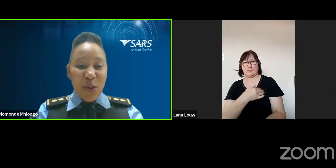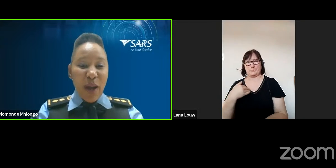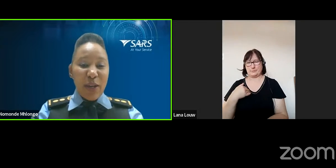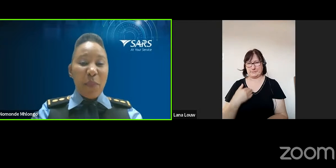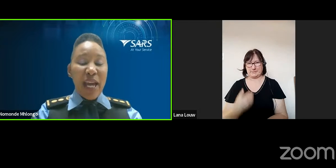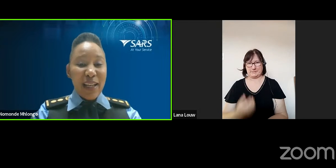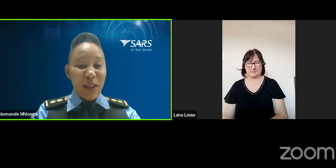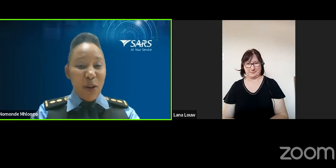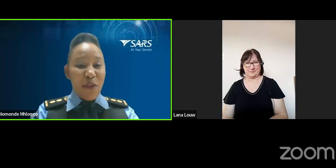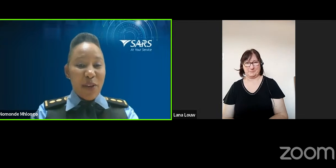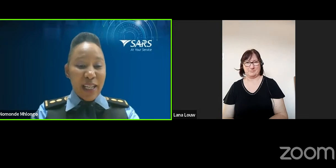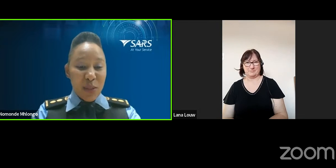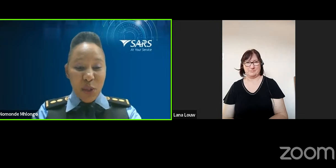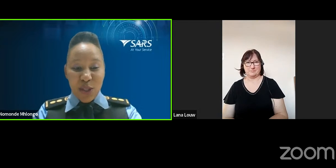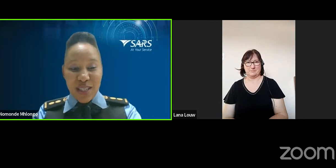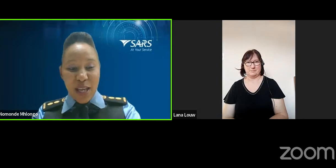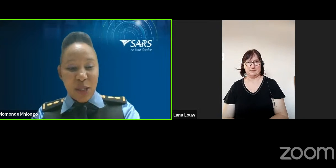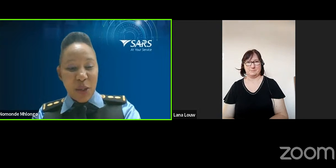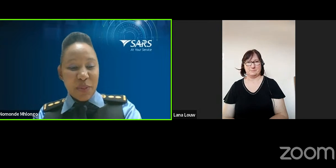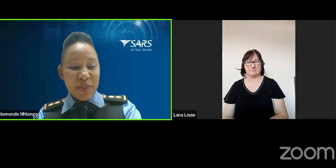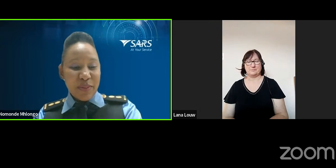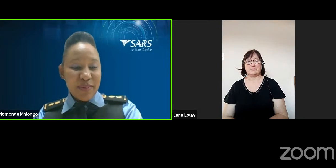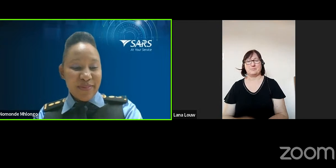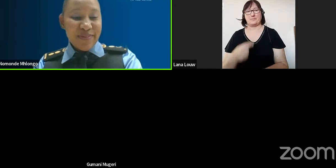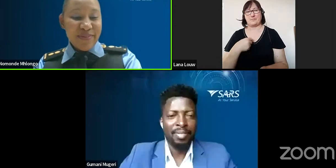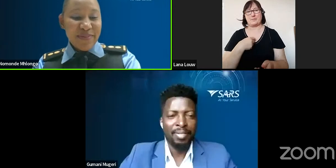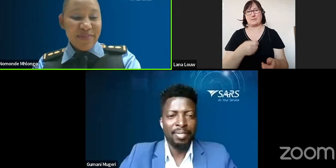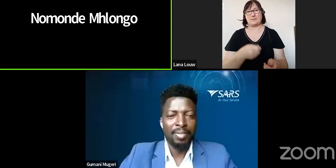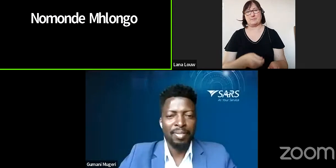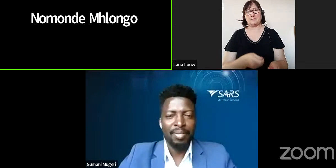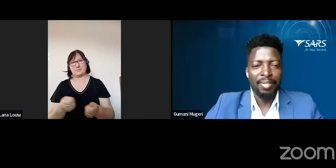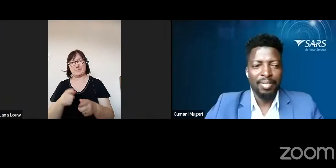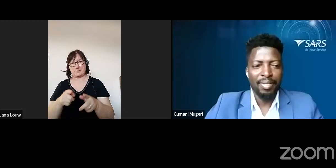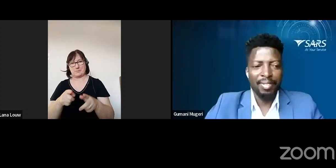over to you and your panel of experts. Thank you.